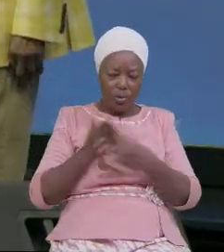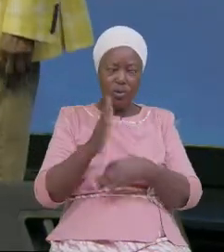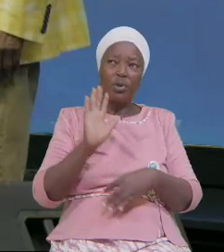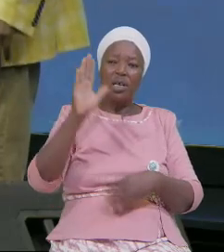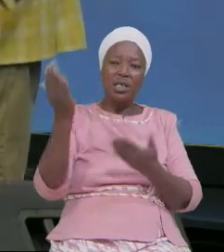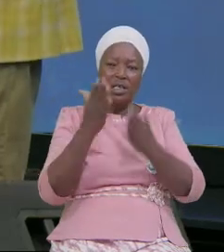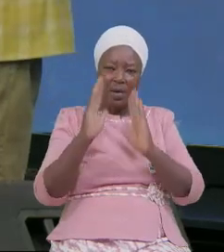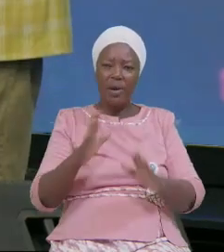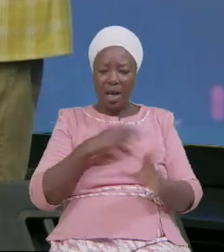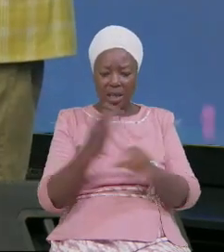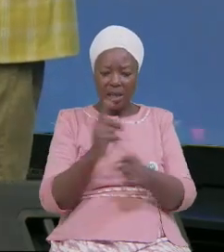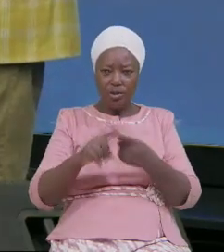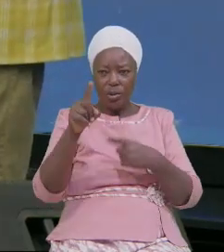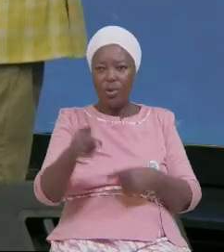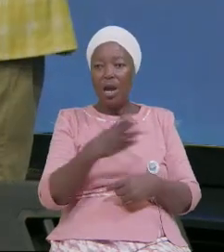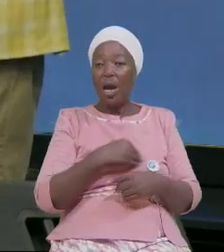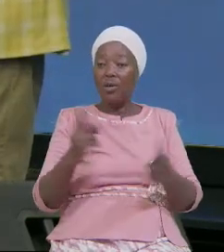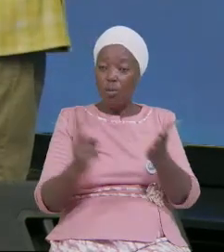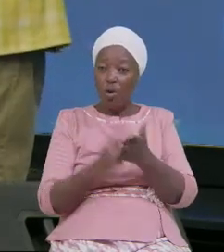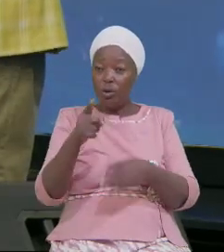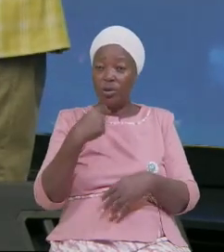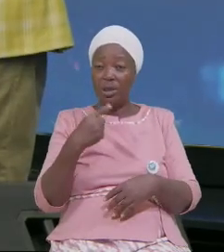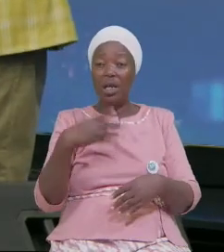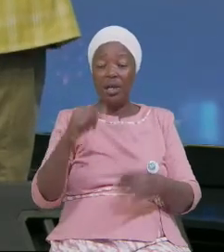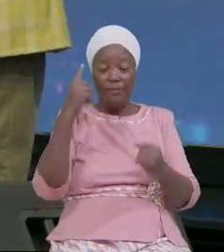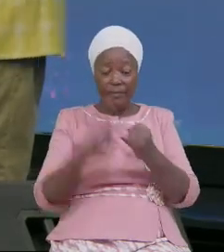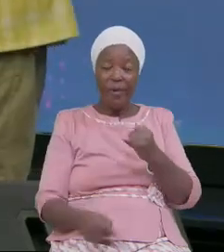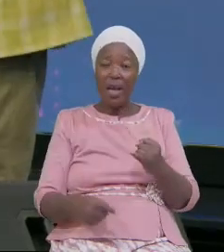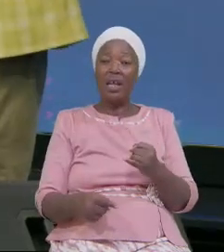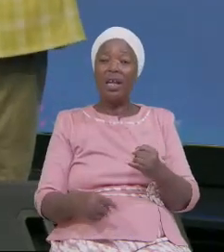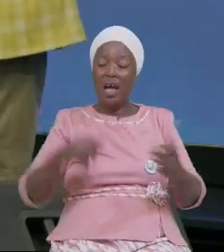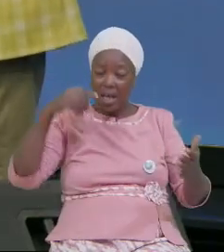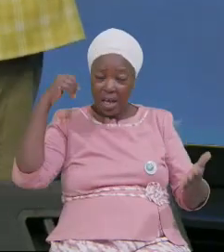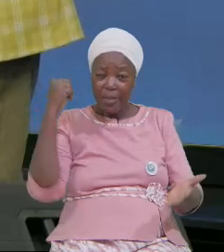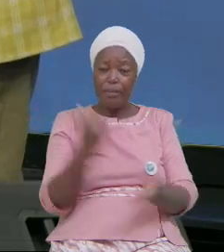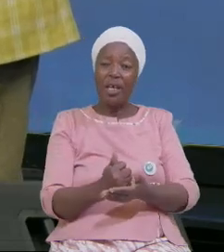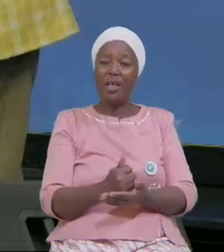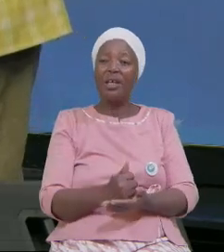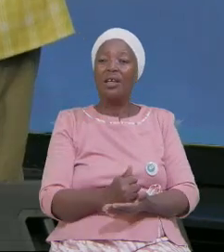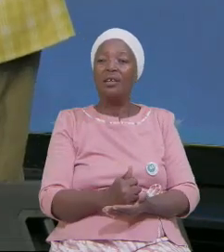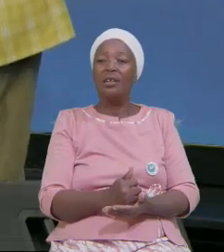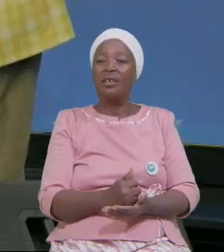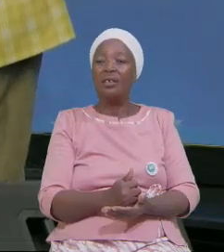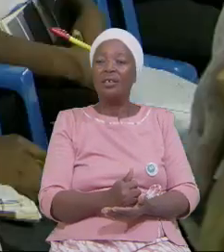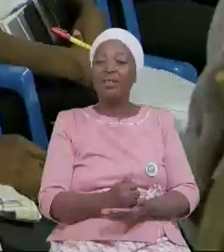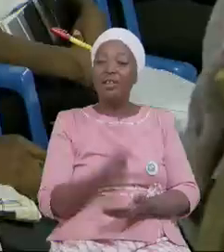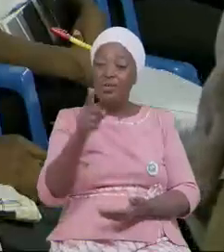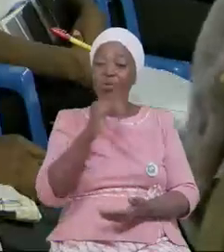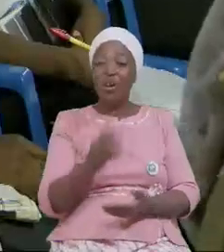to you. And once you say the final amen, you're through.